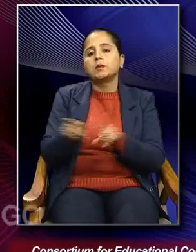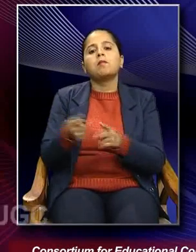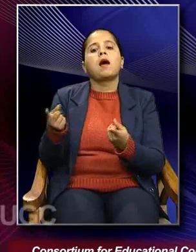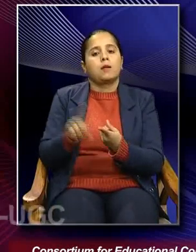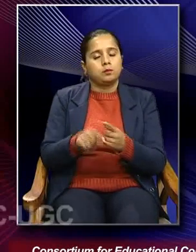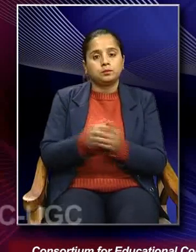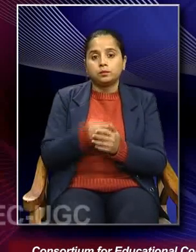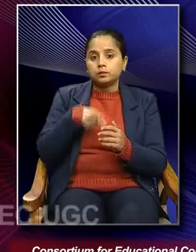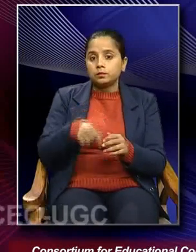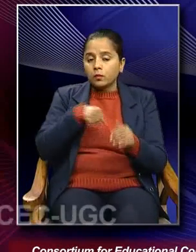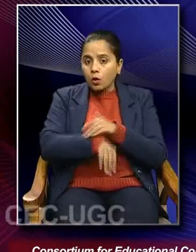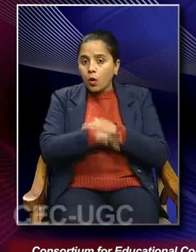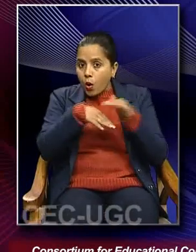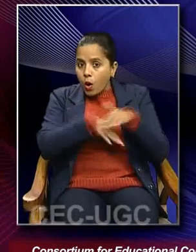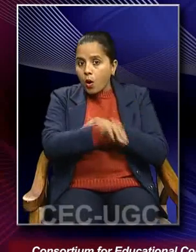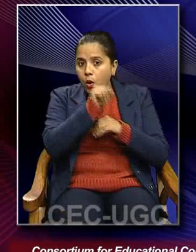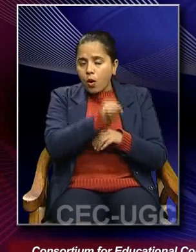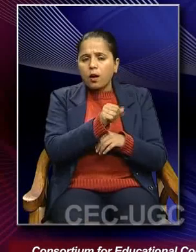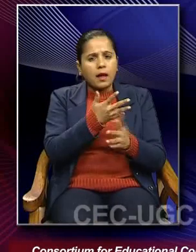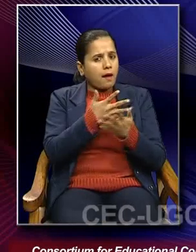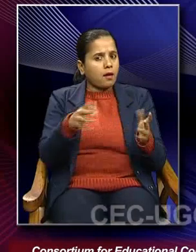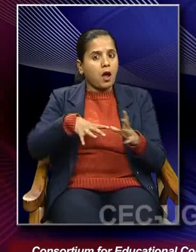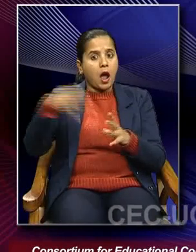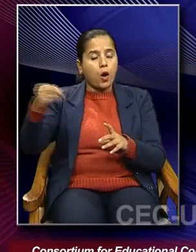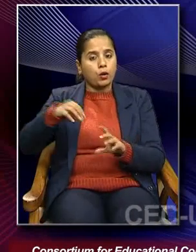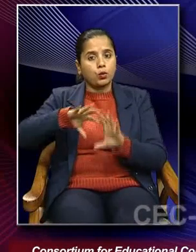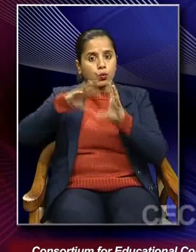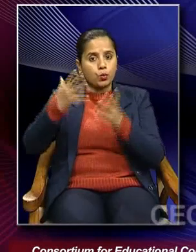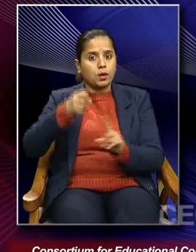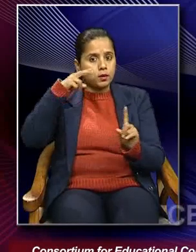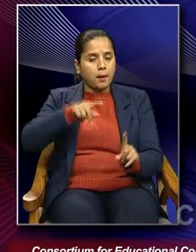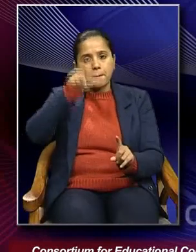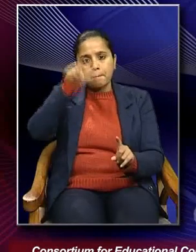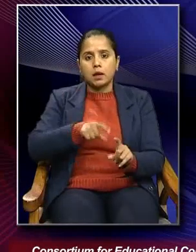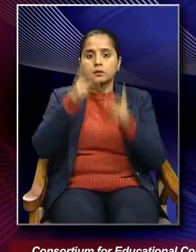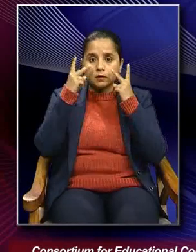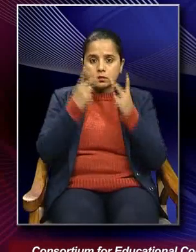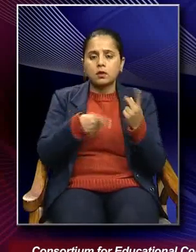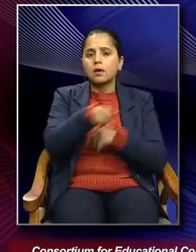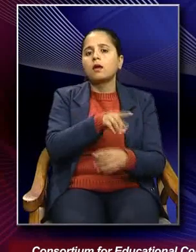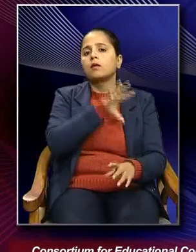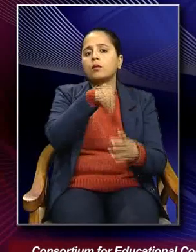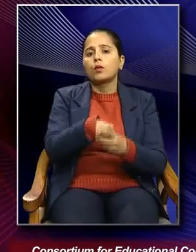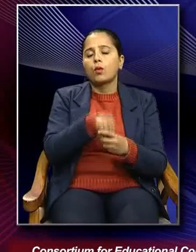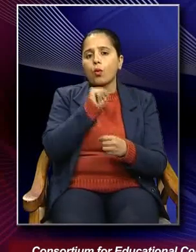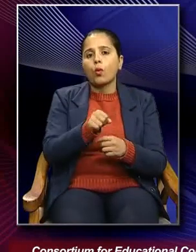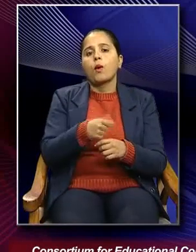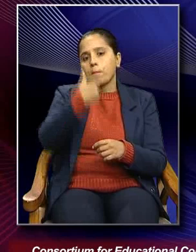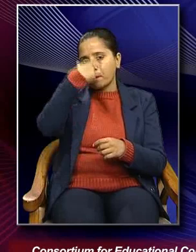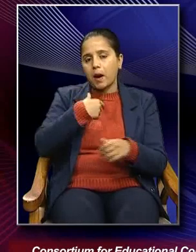Internalization, the external objective world, to person becomes part of the